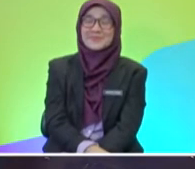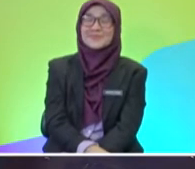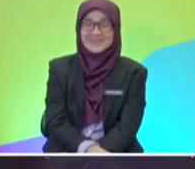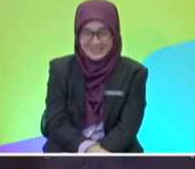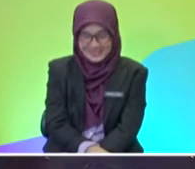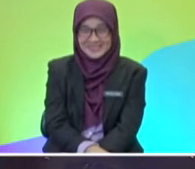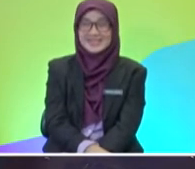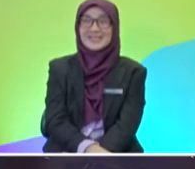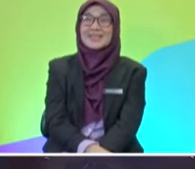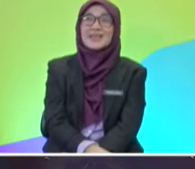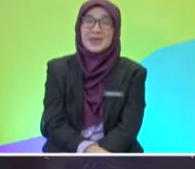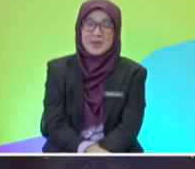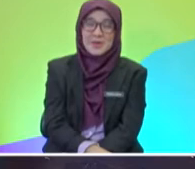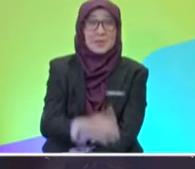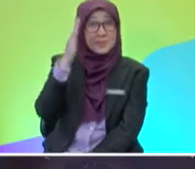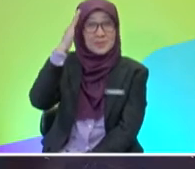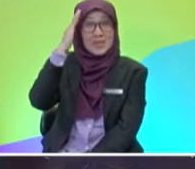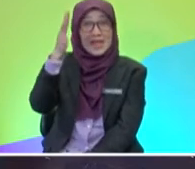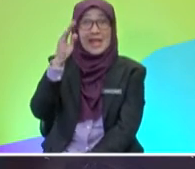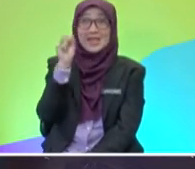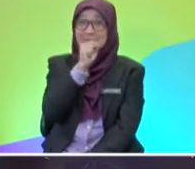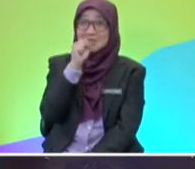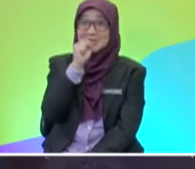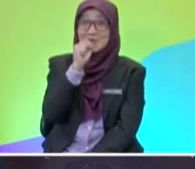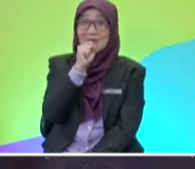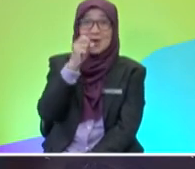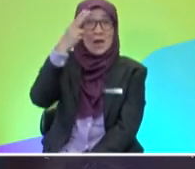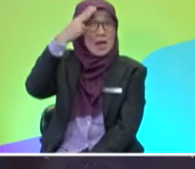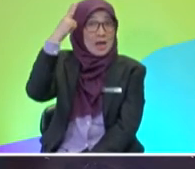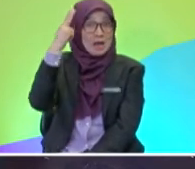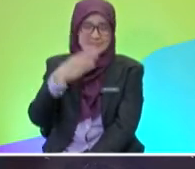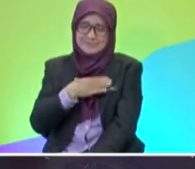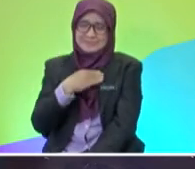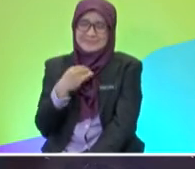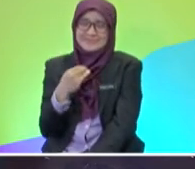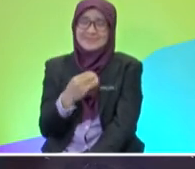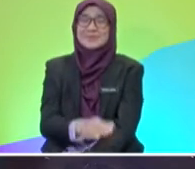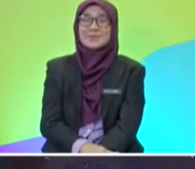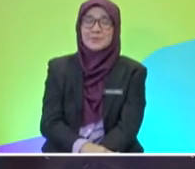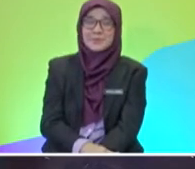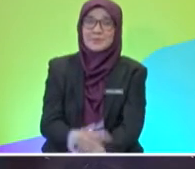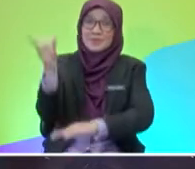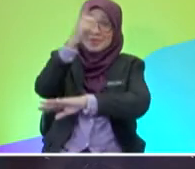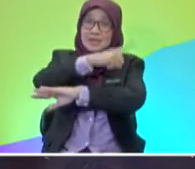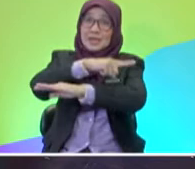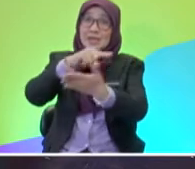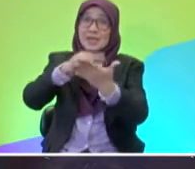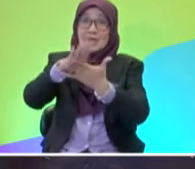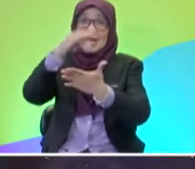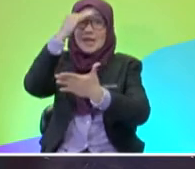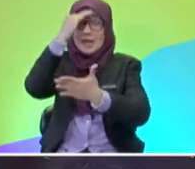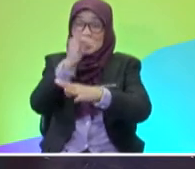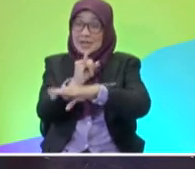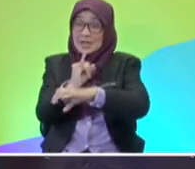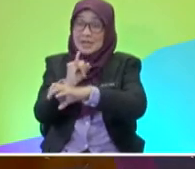There you go. That was the Hello song. I love that song, Teacher Rahma. Yeah. So again, are we going to learn about insects today? Yes, we